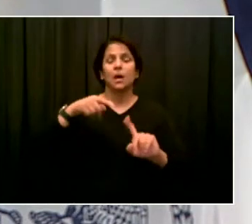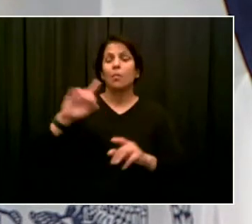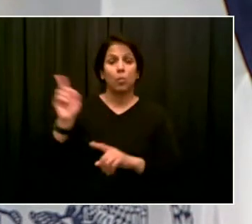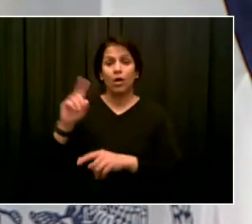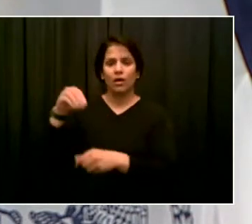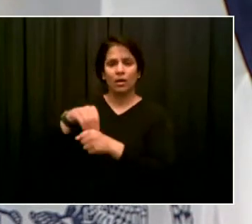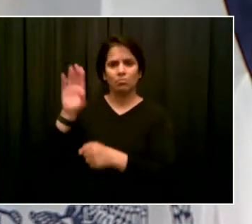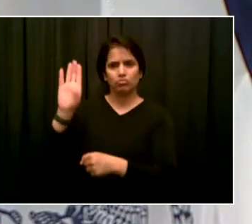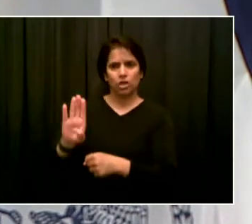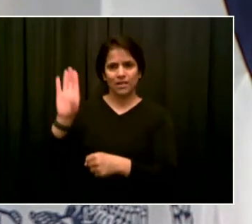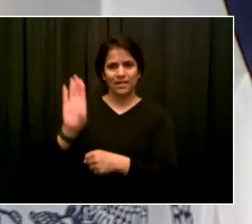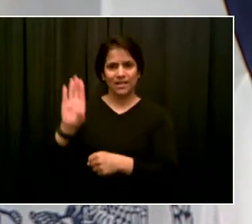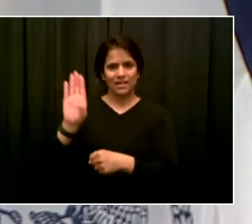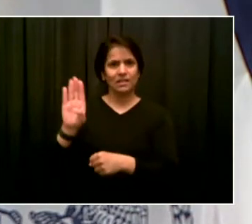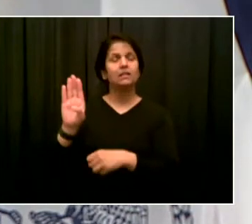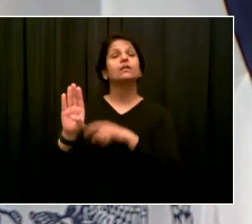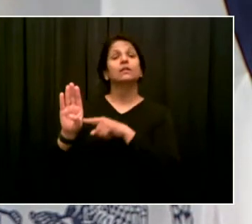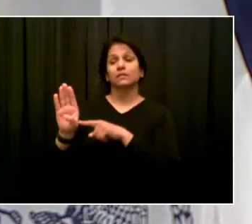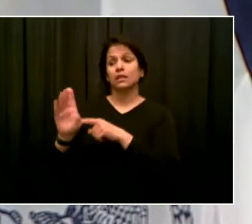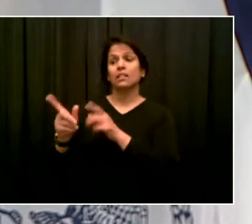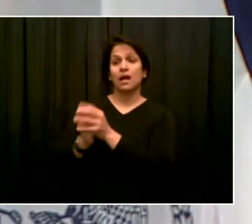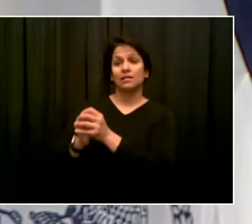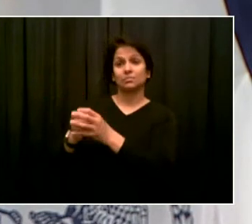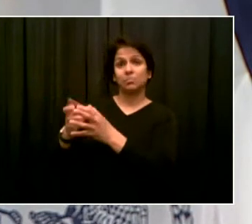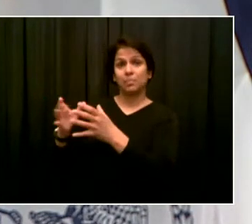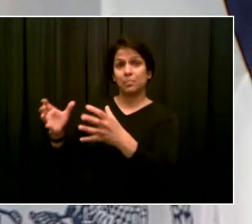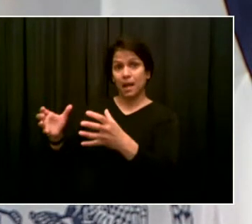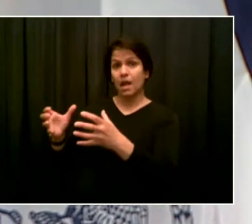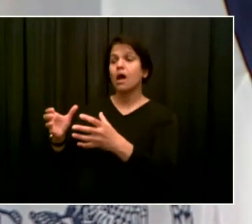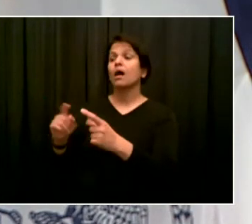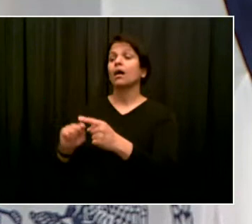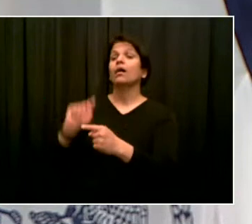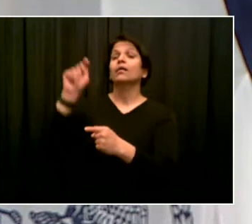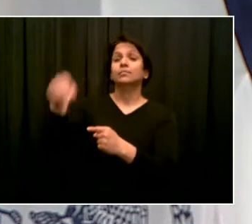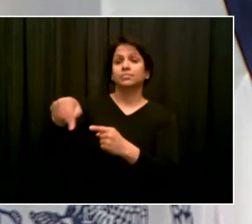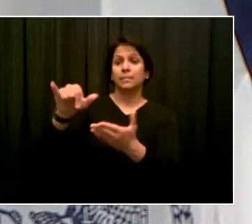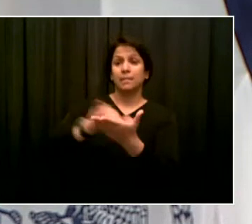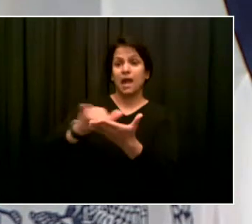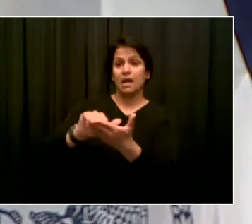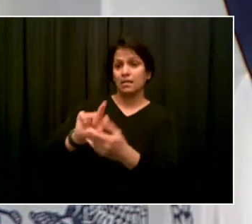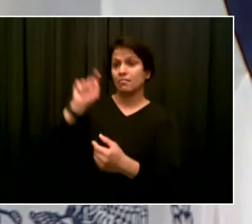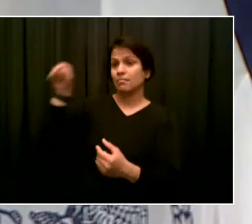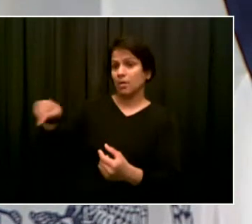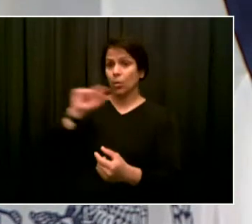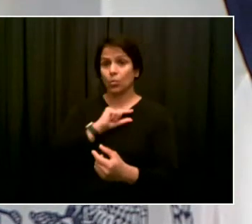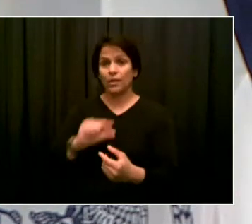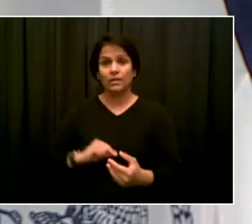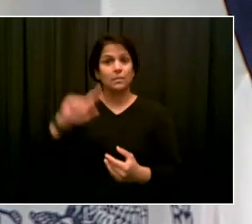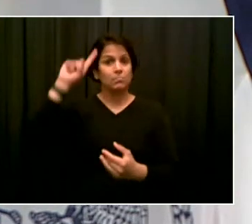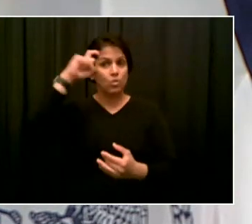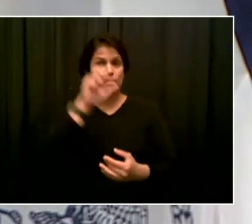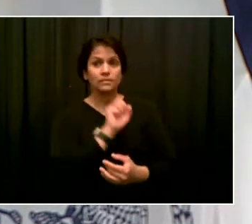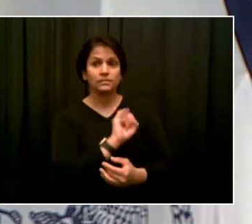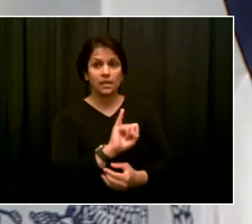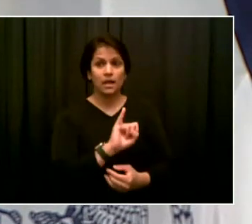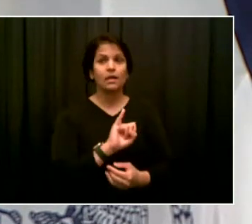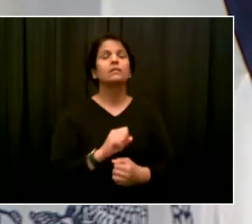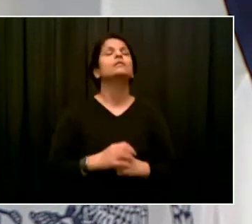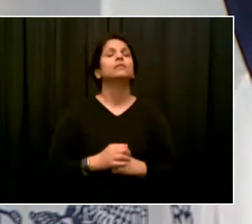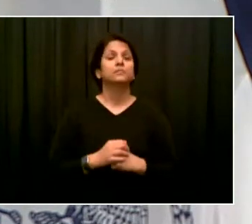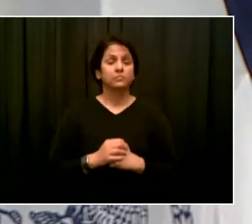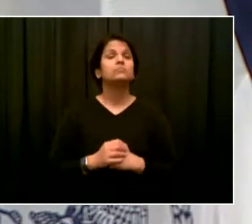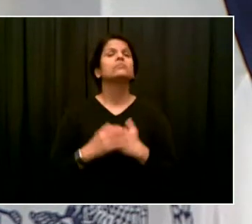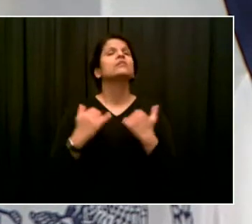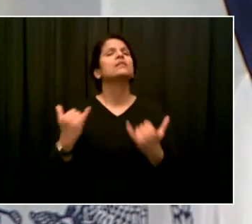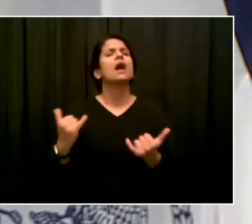seems you're starting in, it says something about task force neighborhoods. If you could just explain what those are